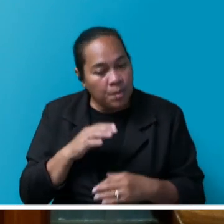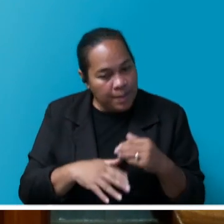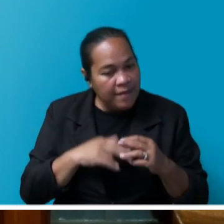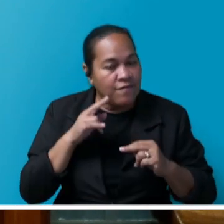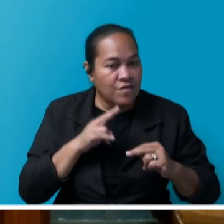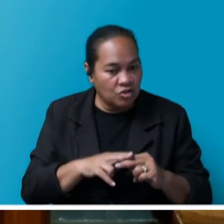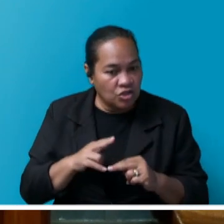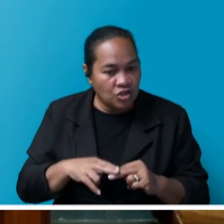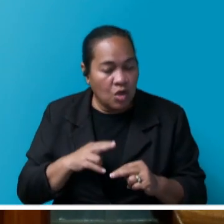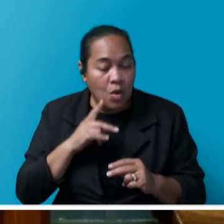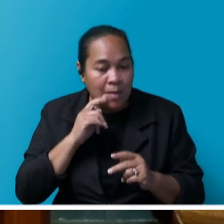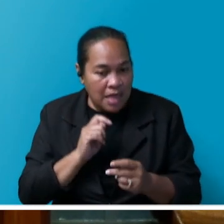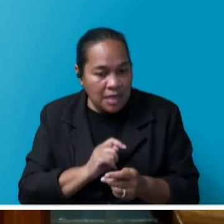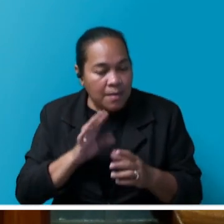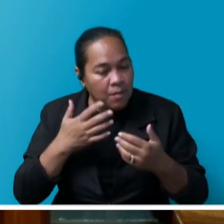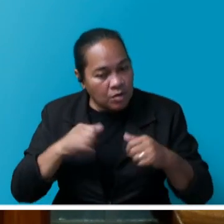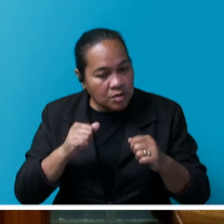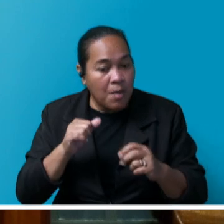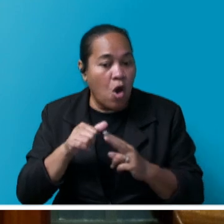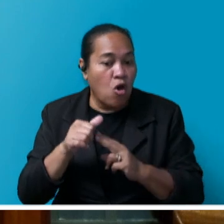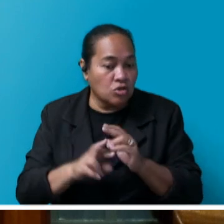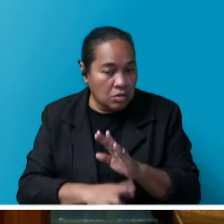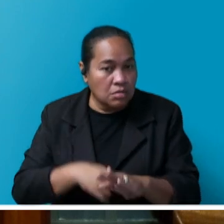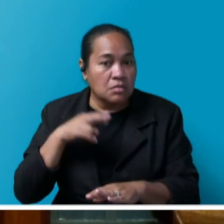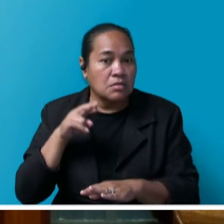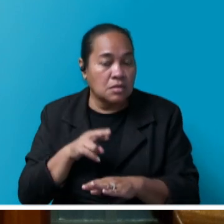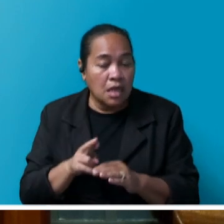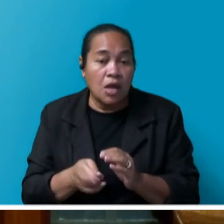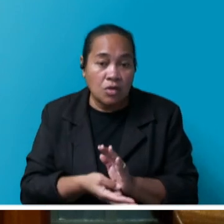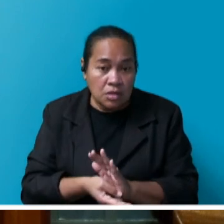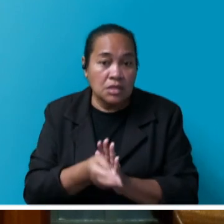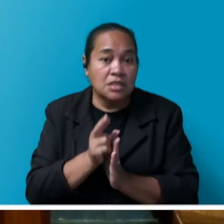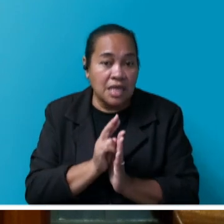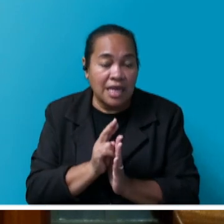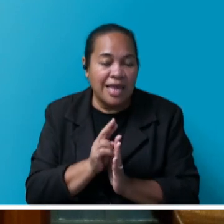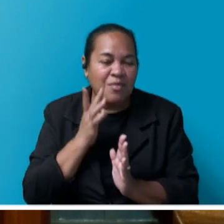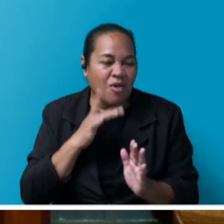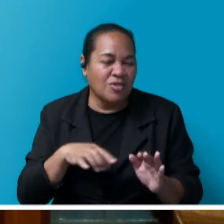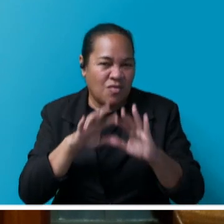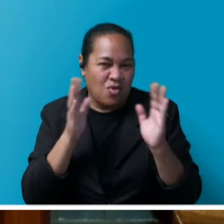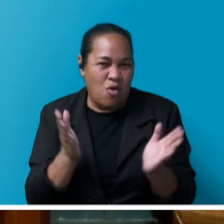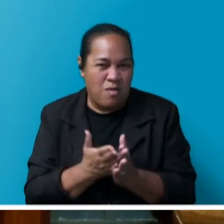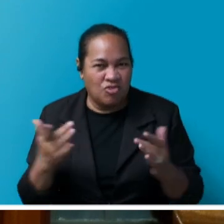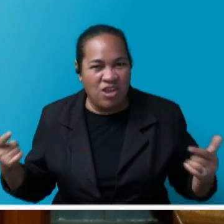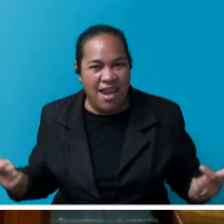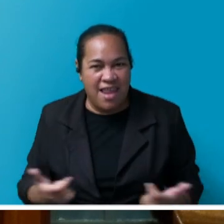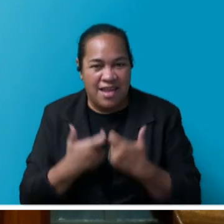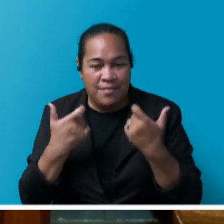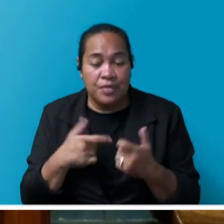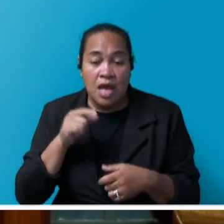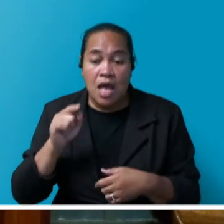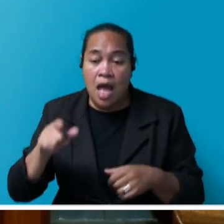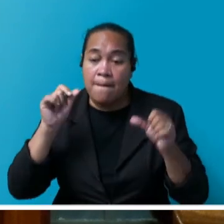only prosperous, but also resilient in the face of global challenges. Mr. Speaker, sir, the President's call for